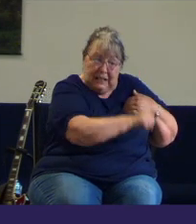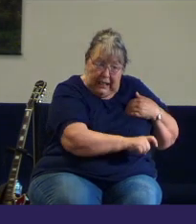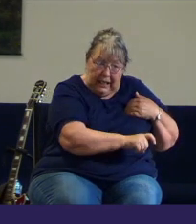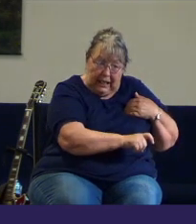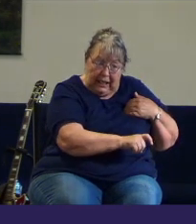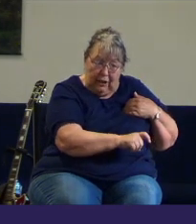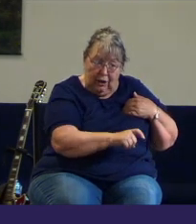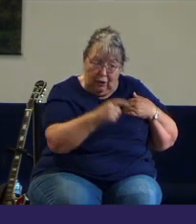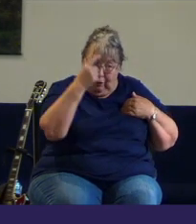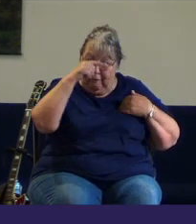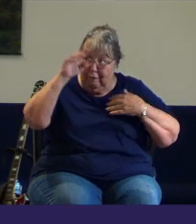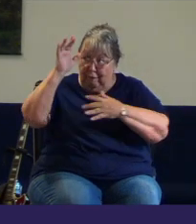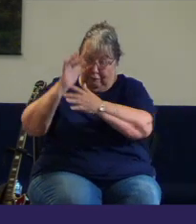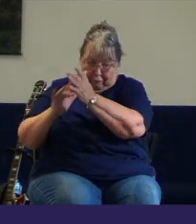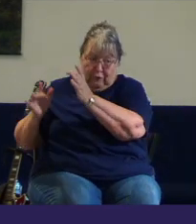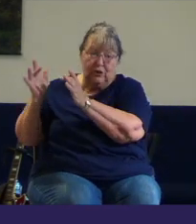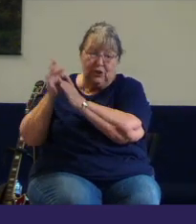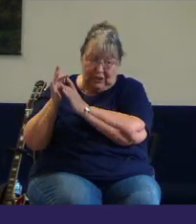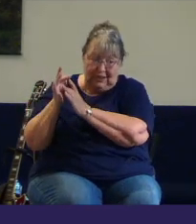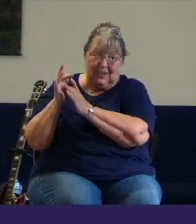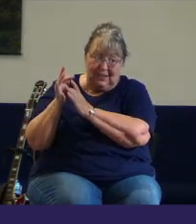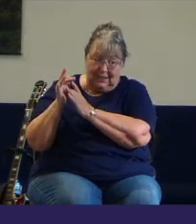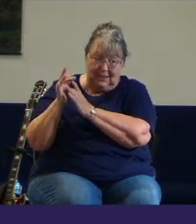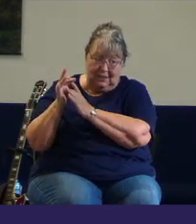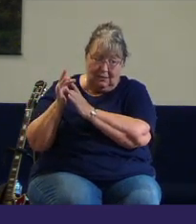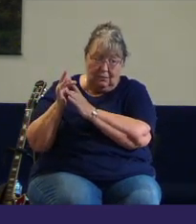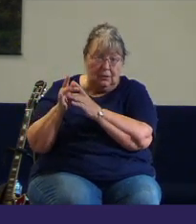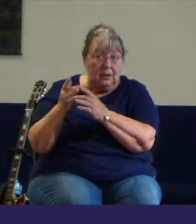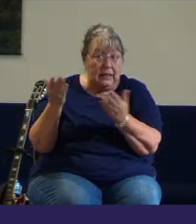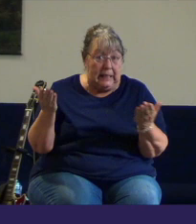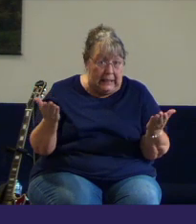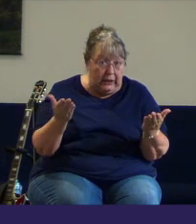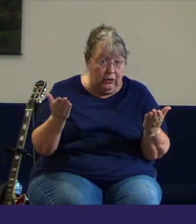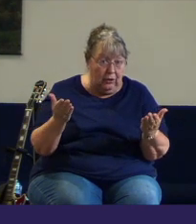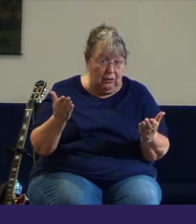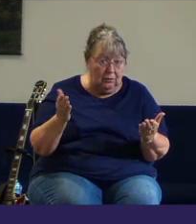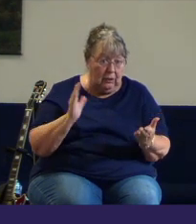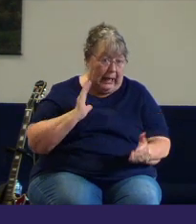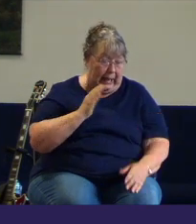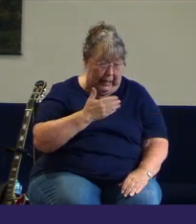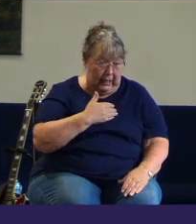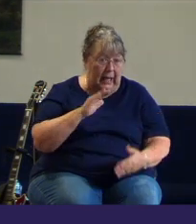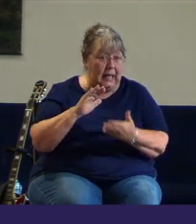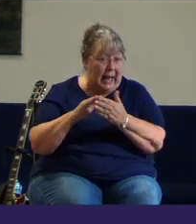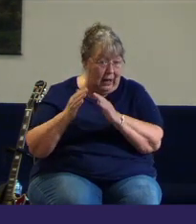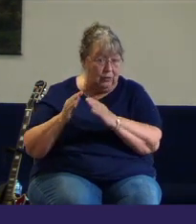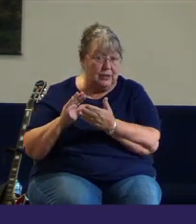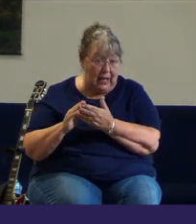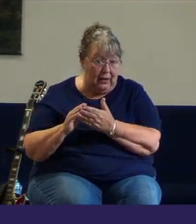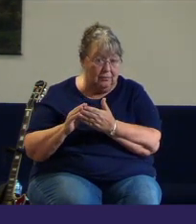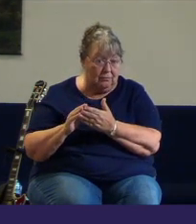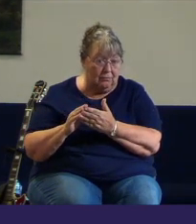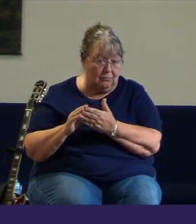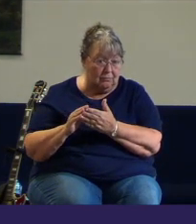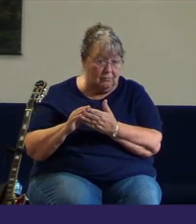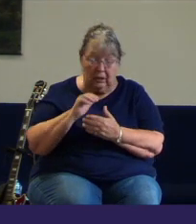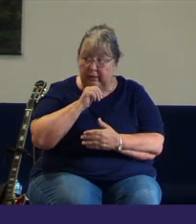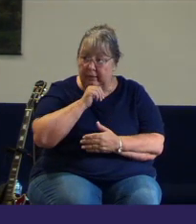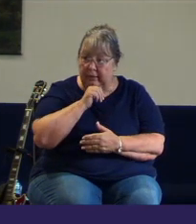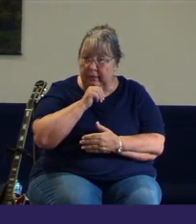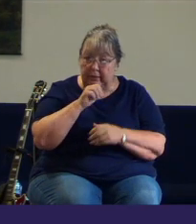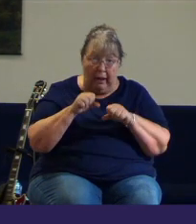our world, but there's a need right here in our own backyard. Not just on the streets of Light